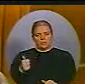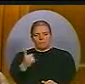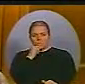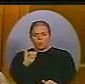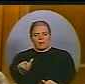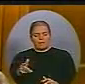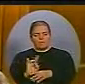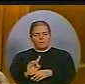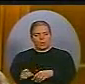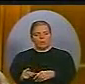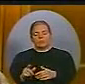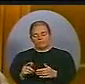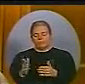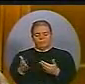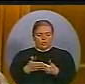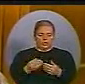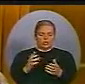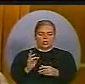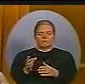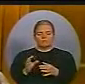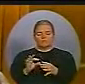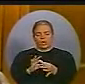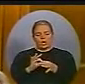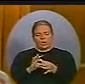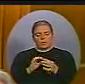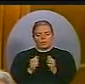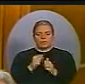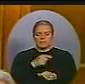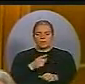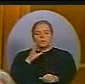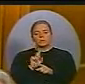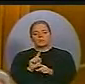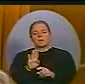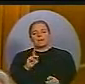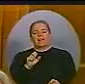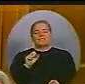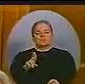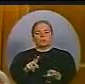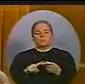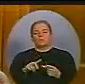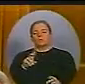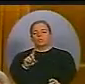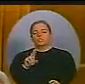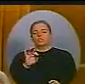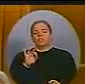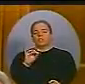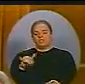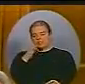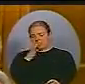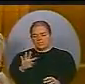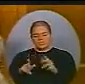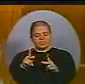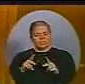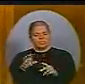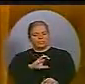Duffy, continue to thumb their nose at the taxpayer. This is about this Prime Minister's judgment. When will they come clean and clean up the patronage system that this